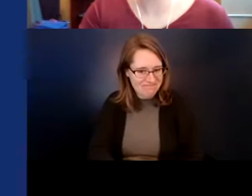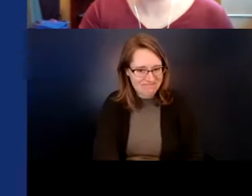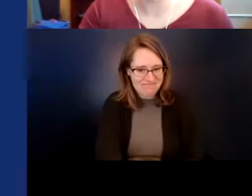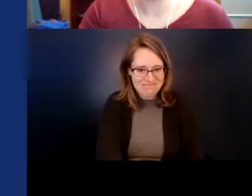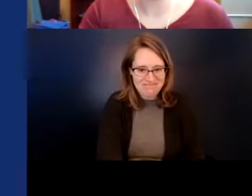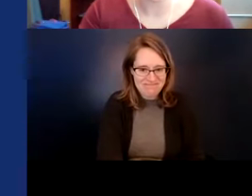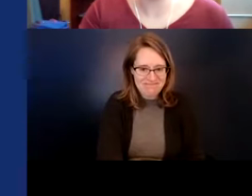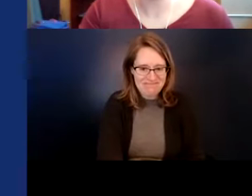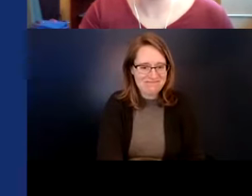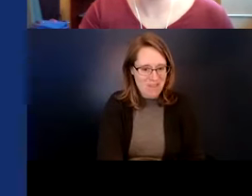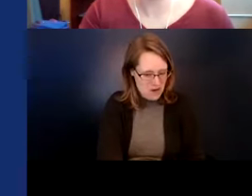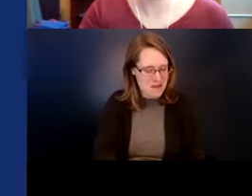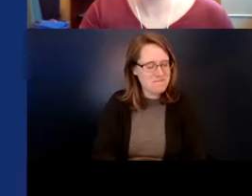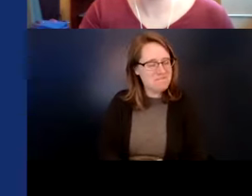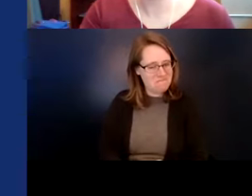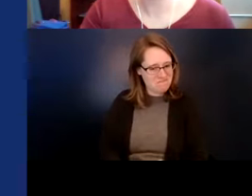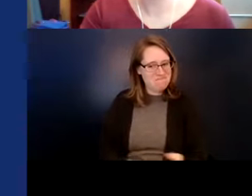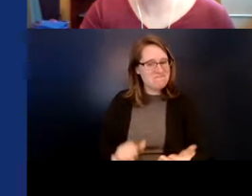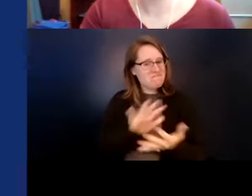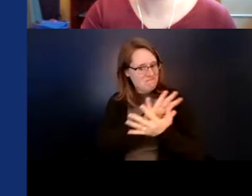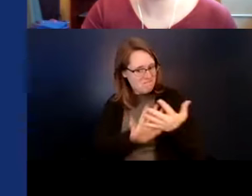This is where we're all coming from.